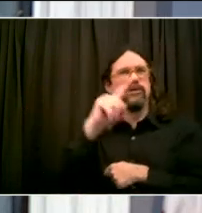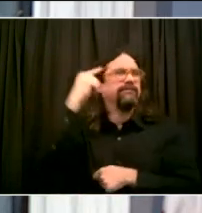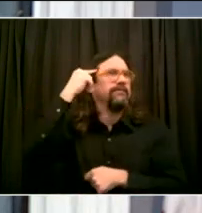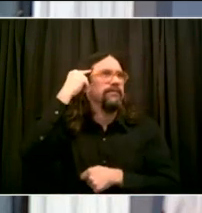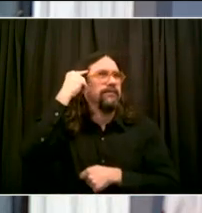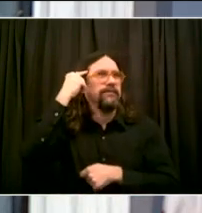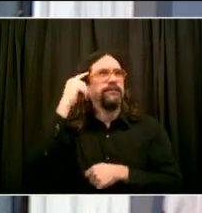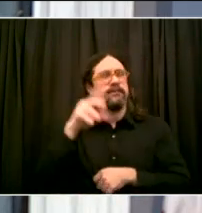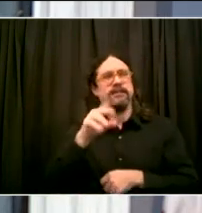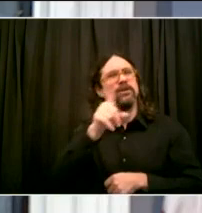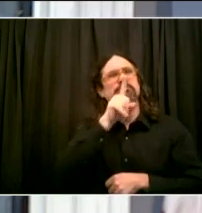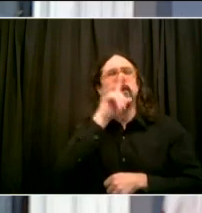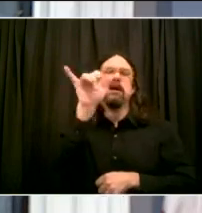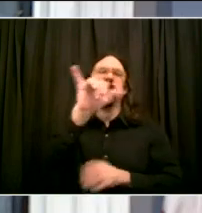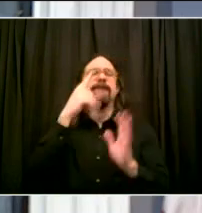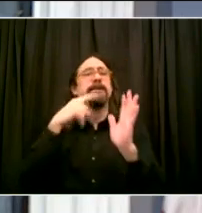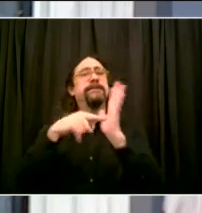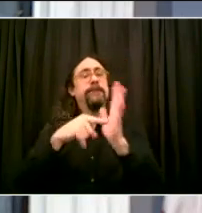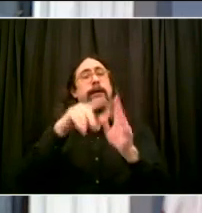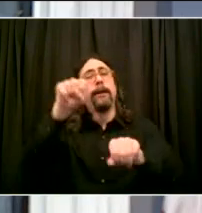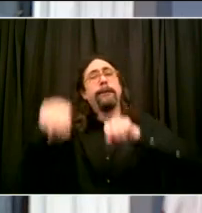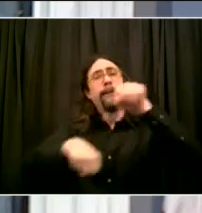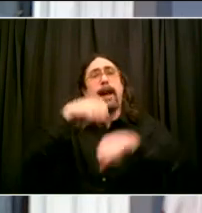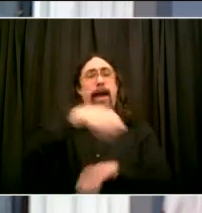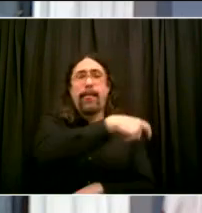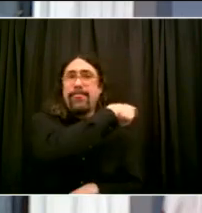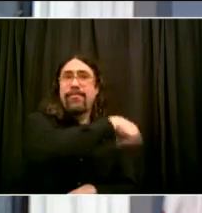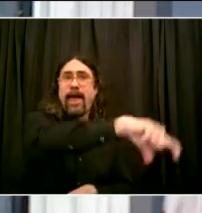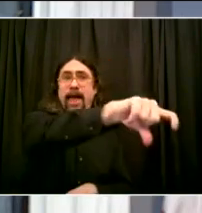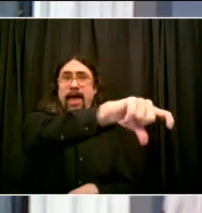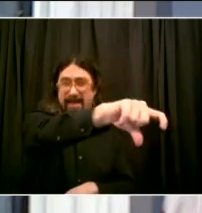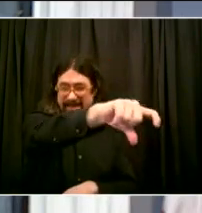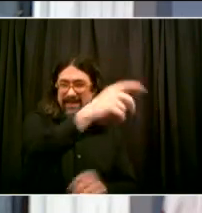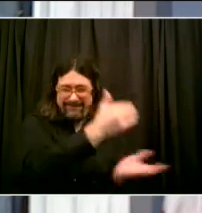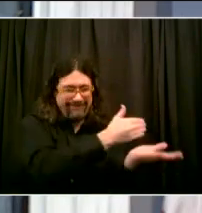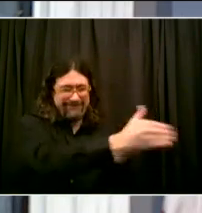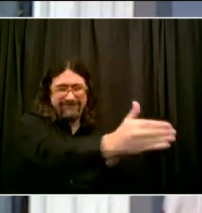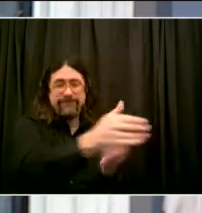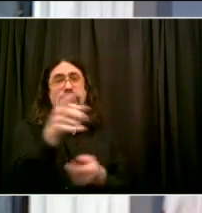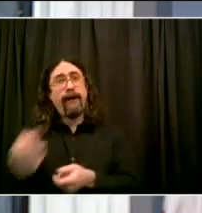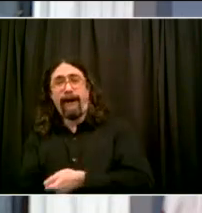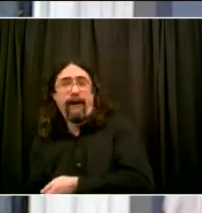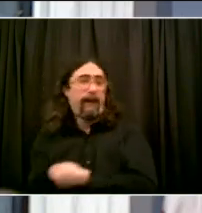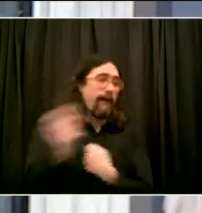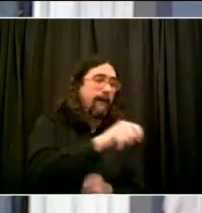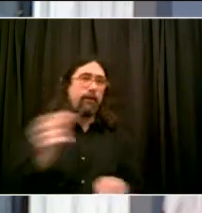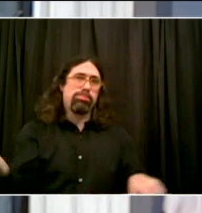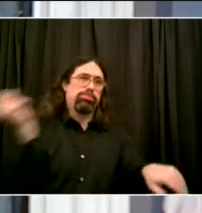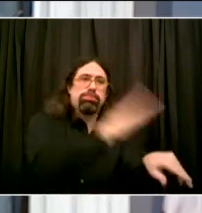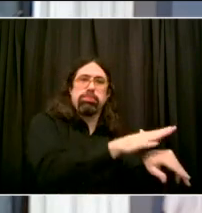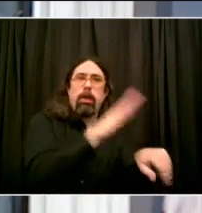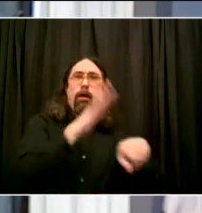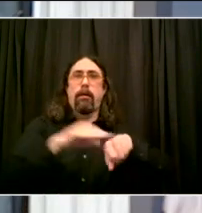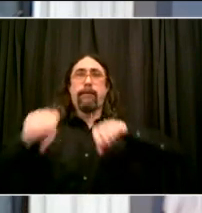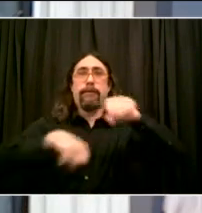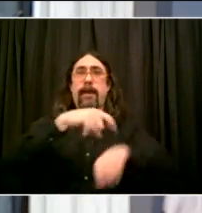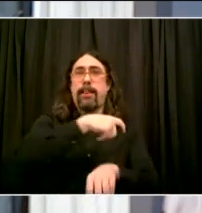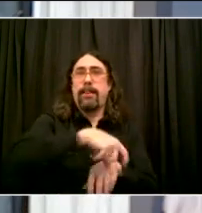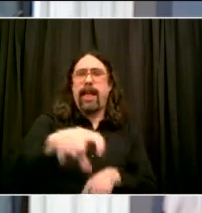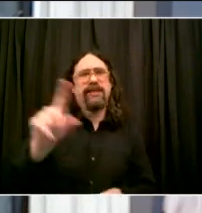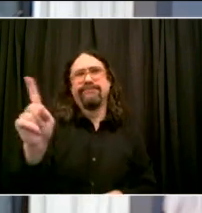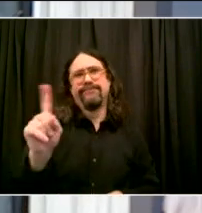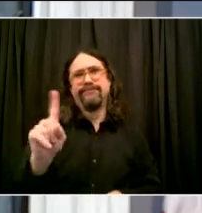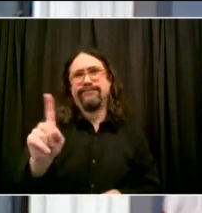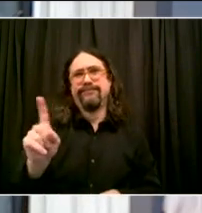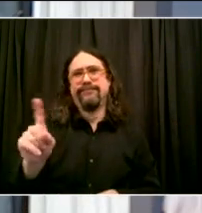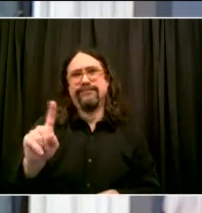lanes and continue focusing on the pedestrian streets. Cannot stress it enough. This was a major snowfall event. A lot of snow citywide. We,